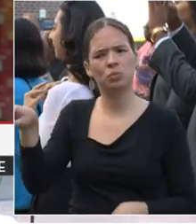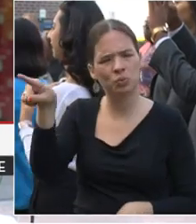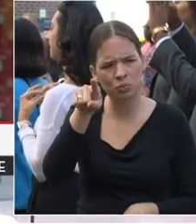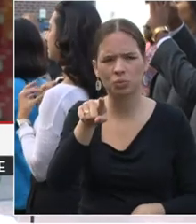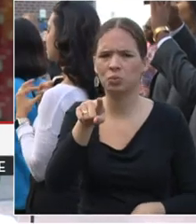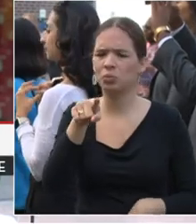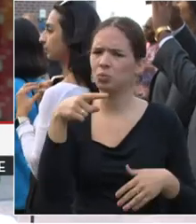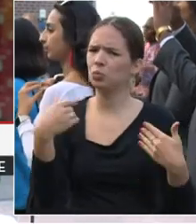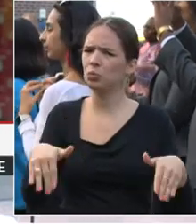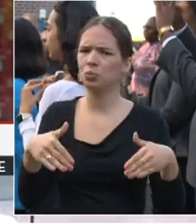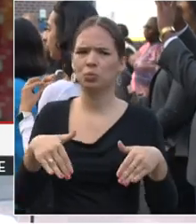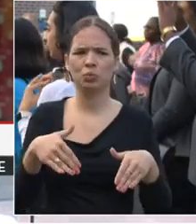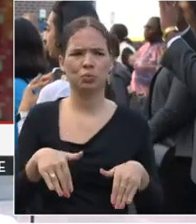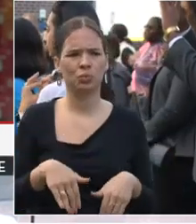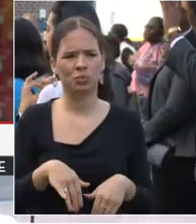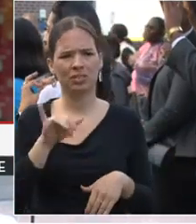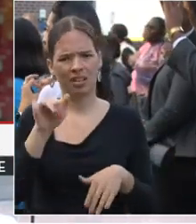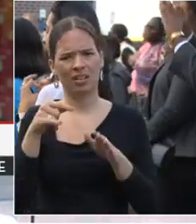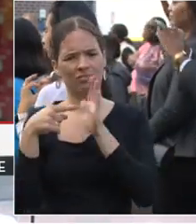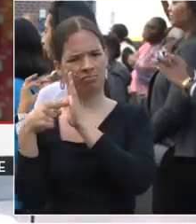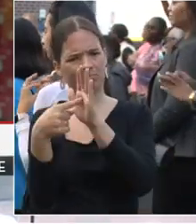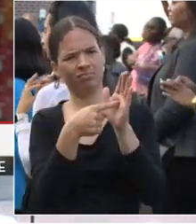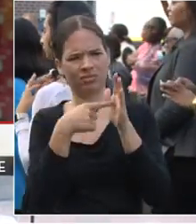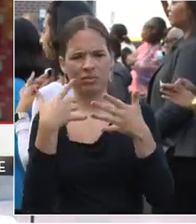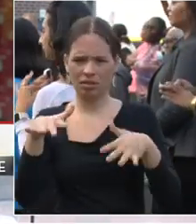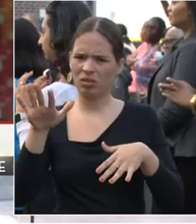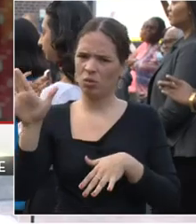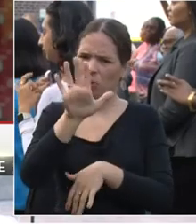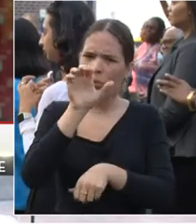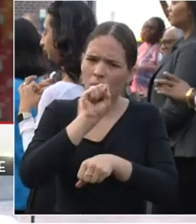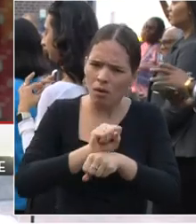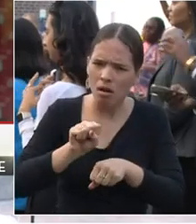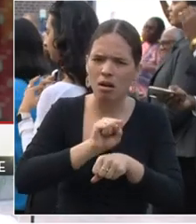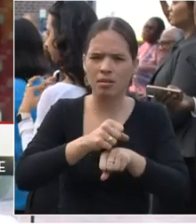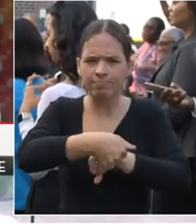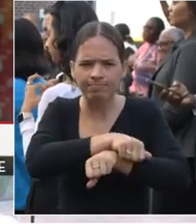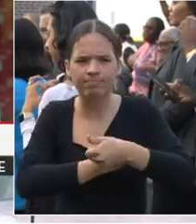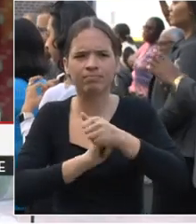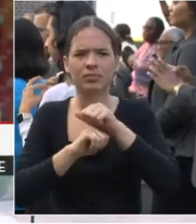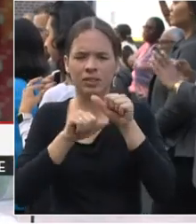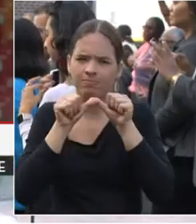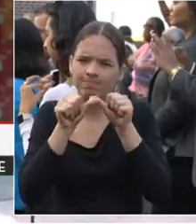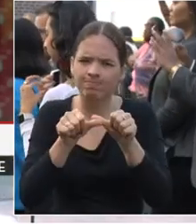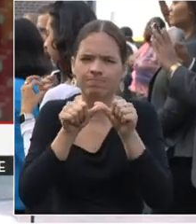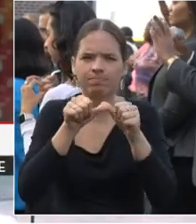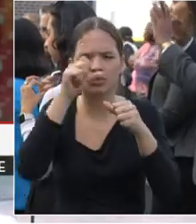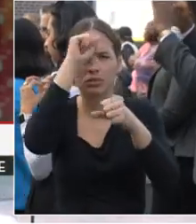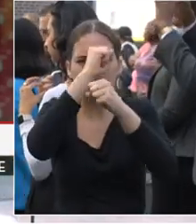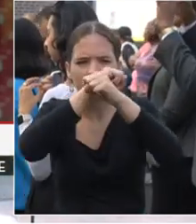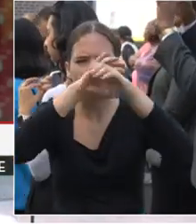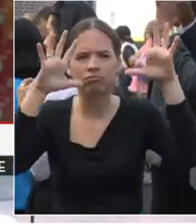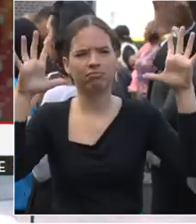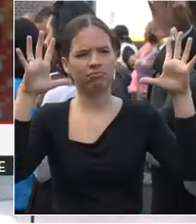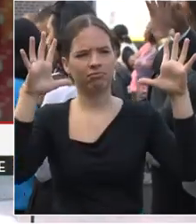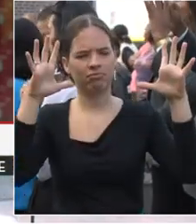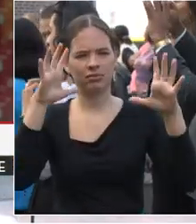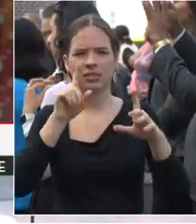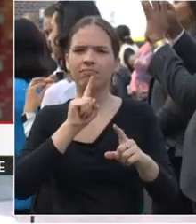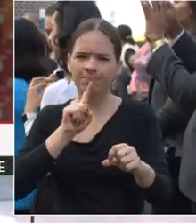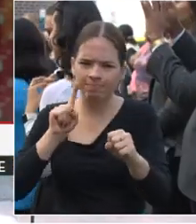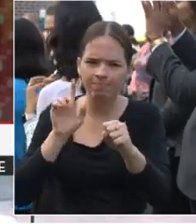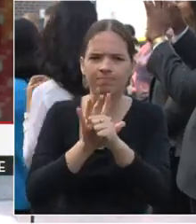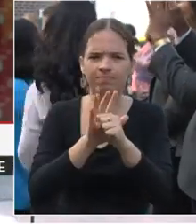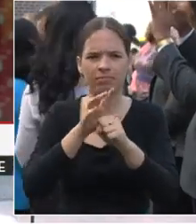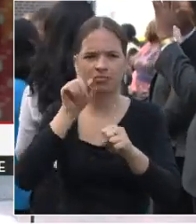It takes a lot of hard work, persistence, vision, stick-to-itiveness, you name